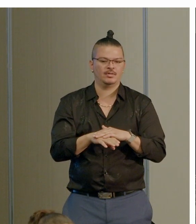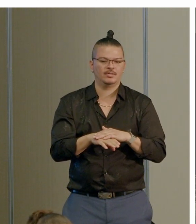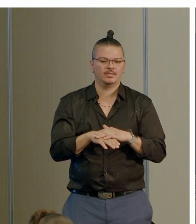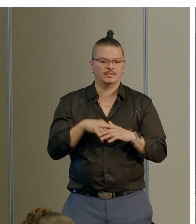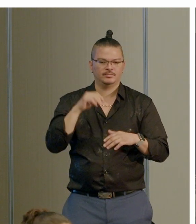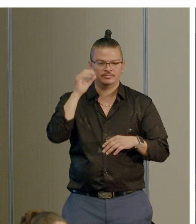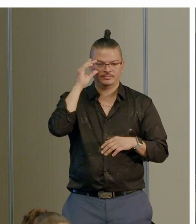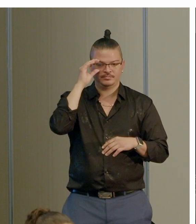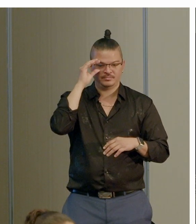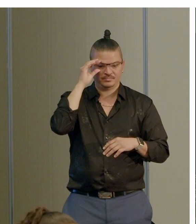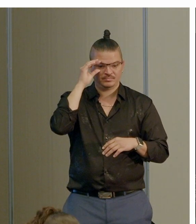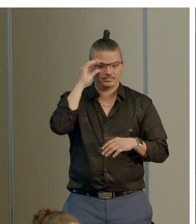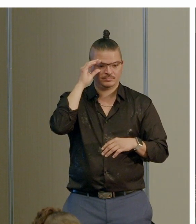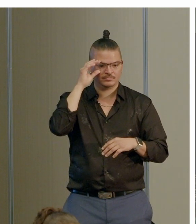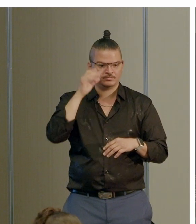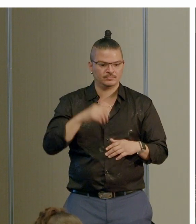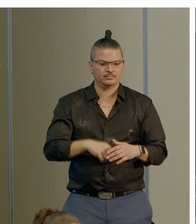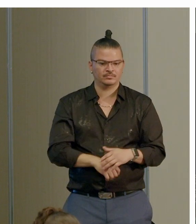Yes.